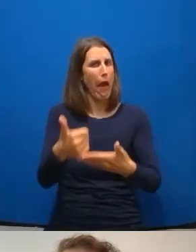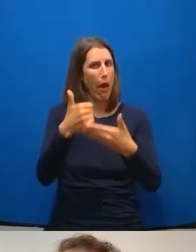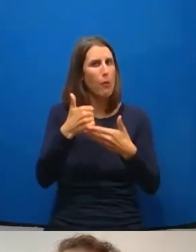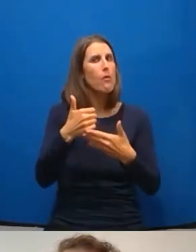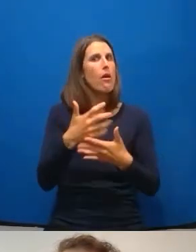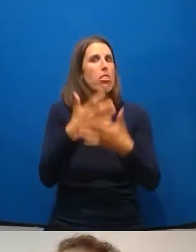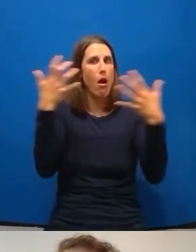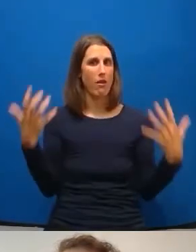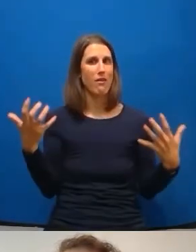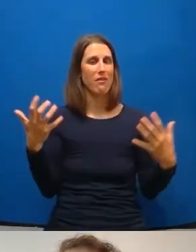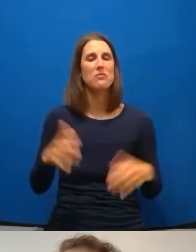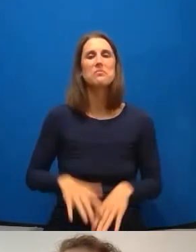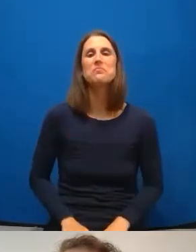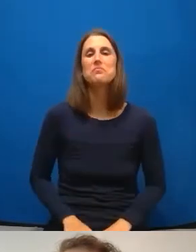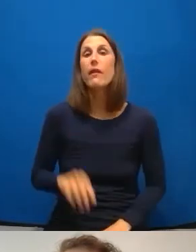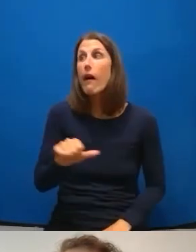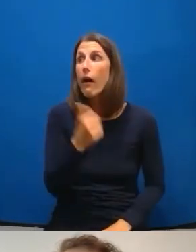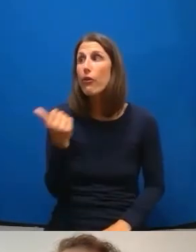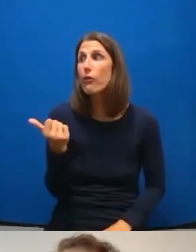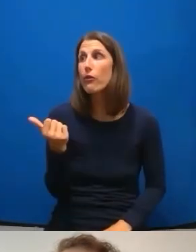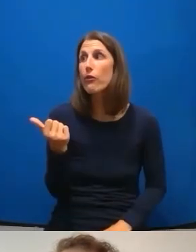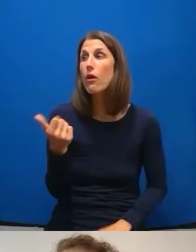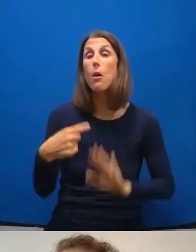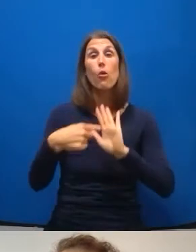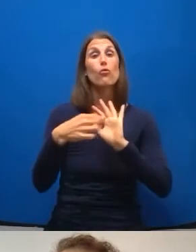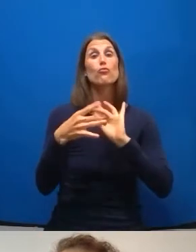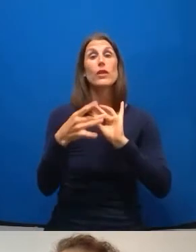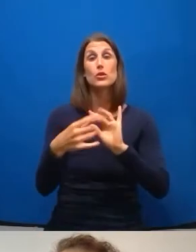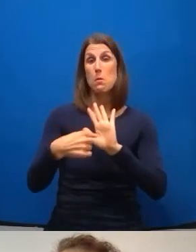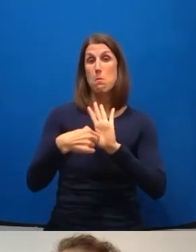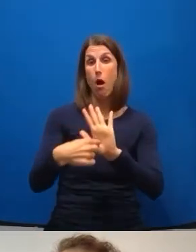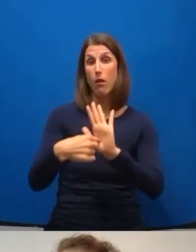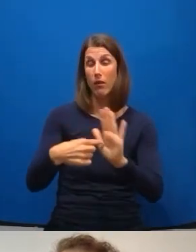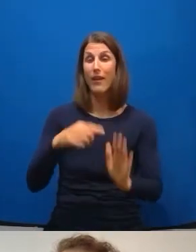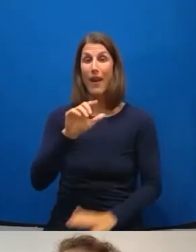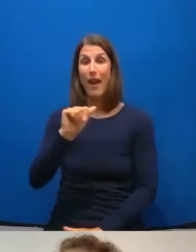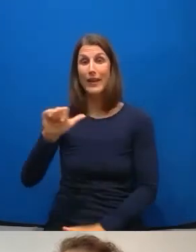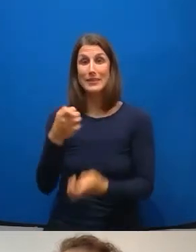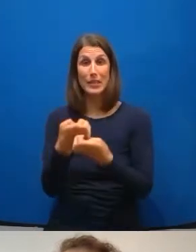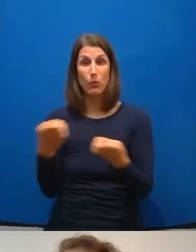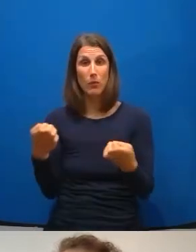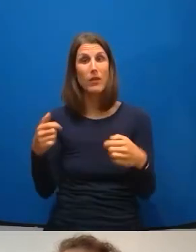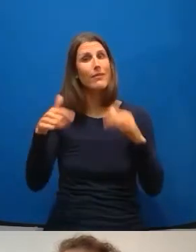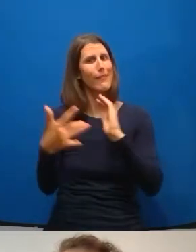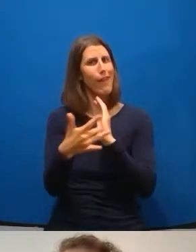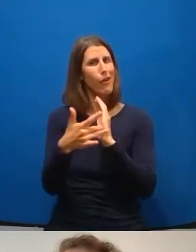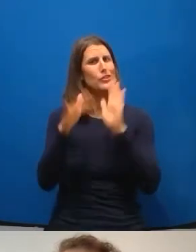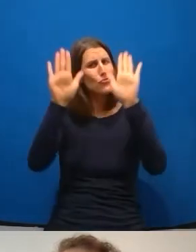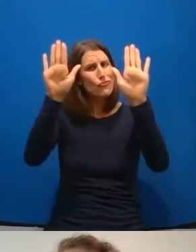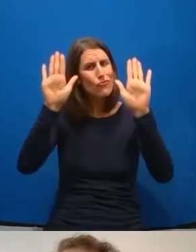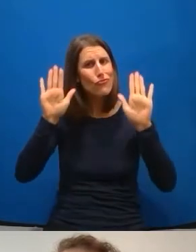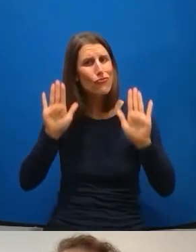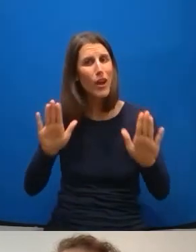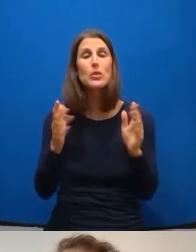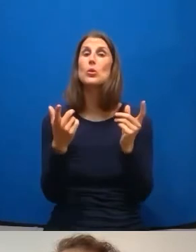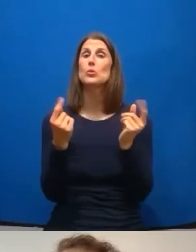And what else? Yeah, I think for modeling with AAC too, it's great because if you spotlight your